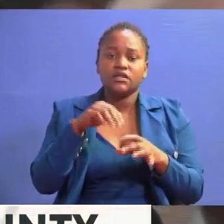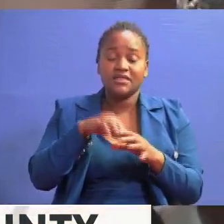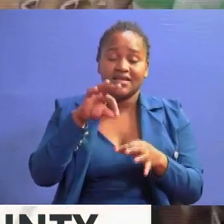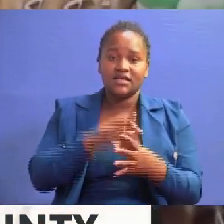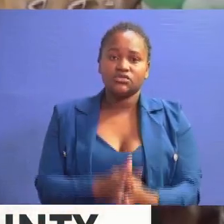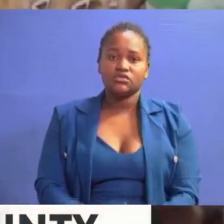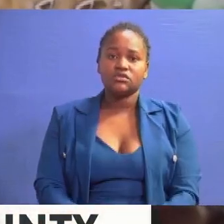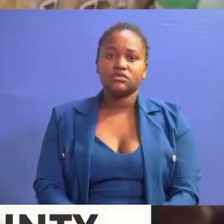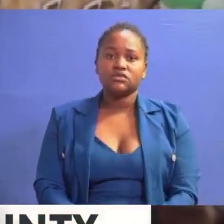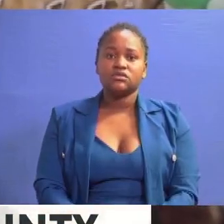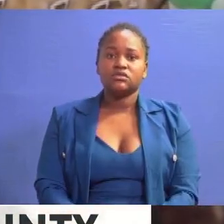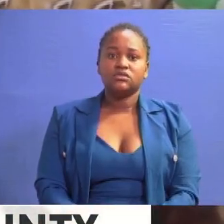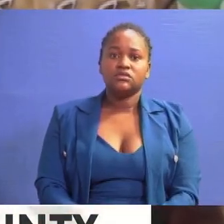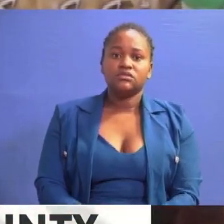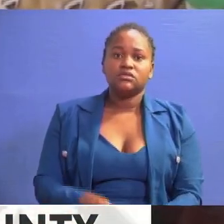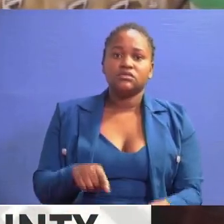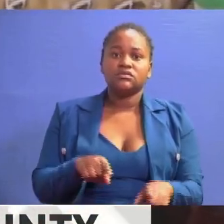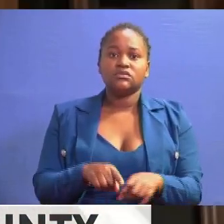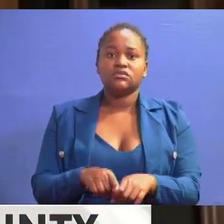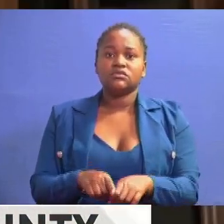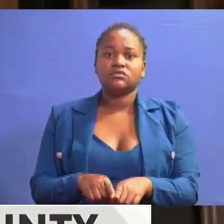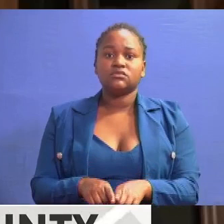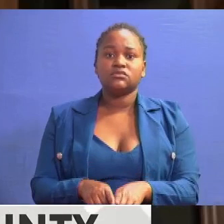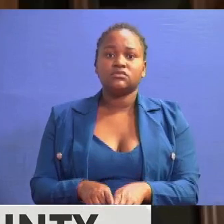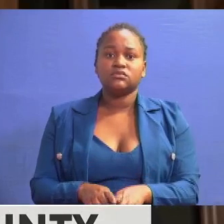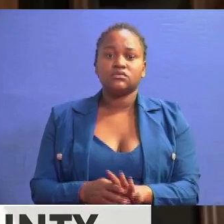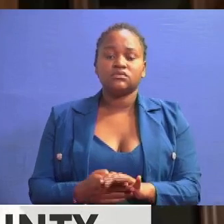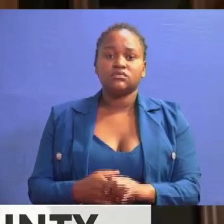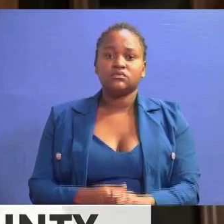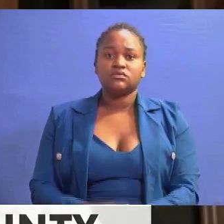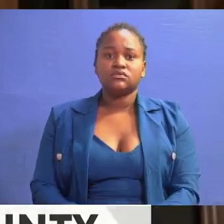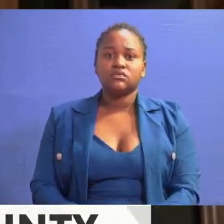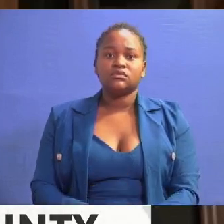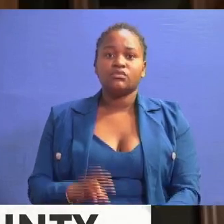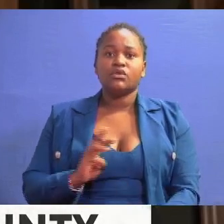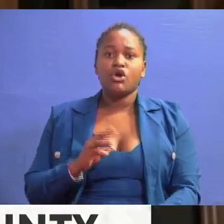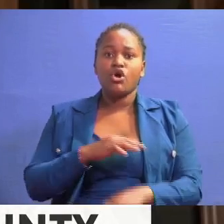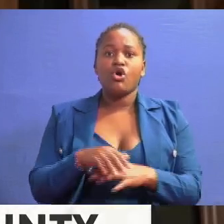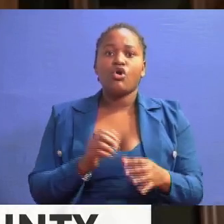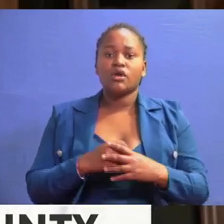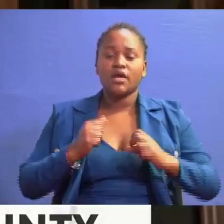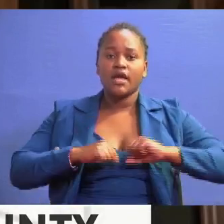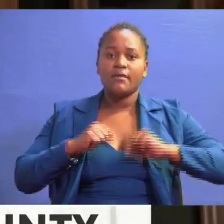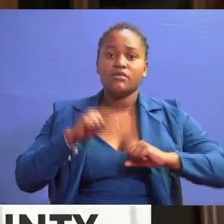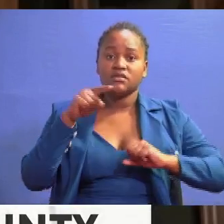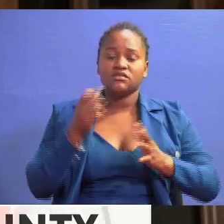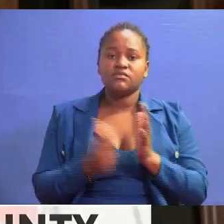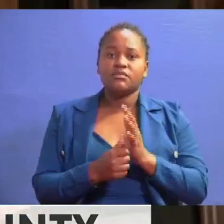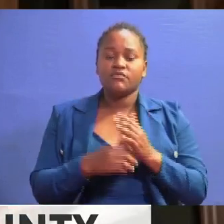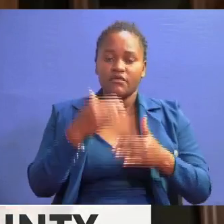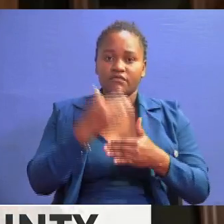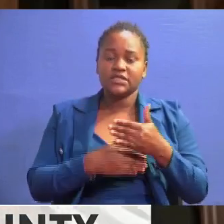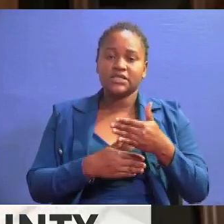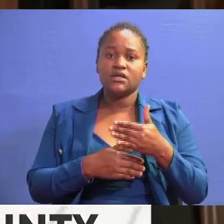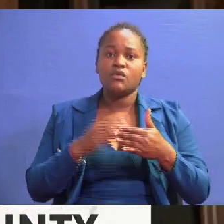elections. Sharif's close aide Khwaja Asif agrees. We are all culpable in this tragedy that we are